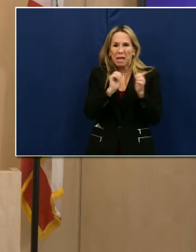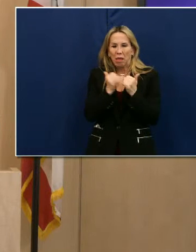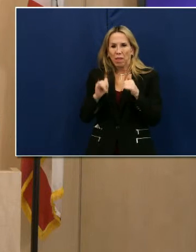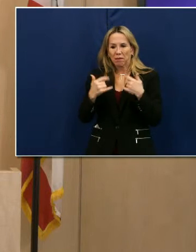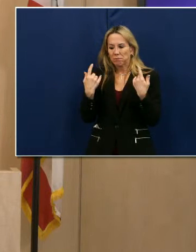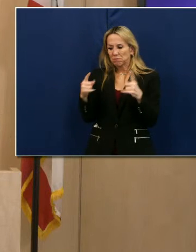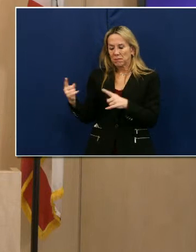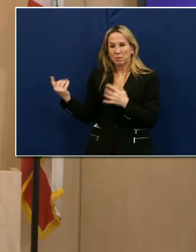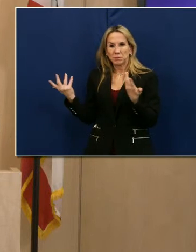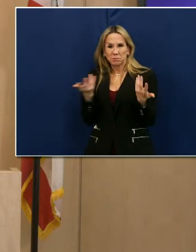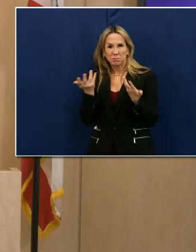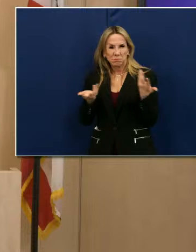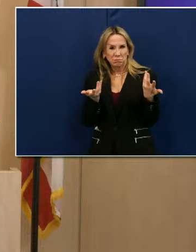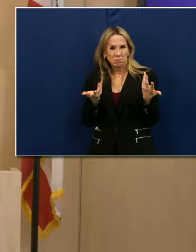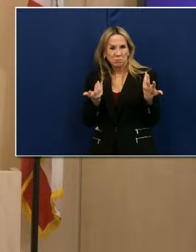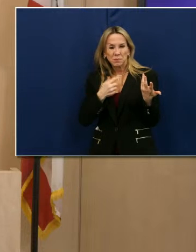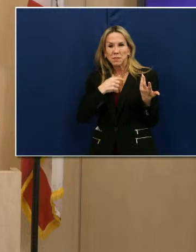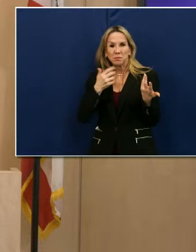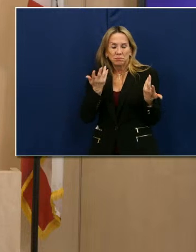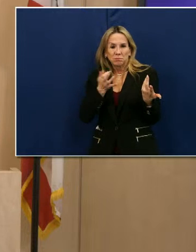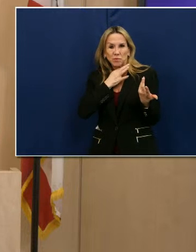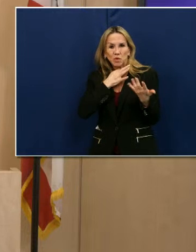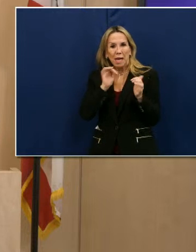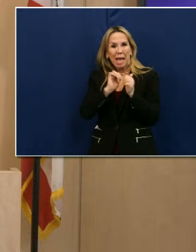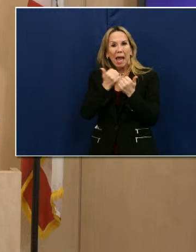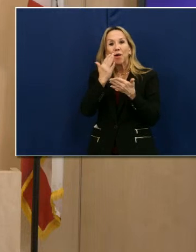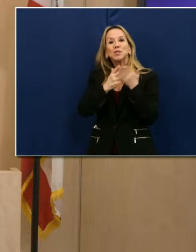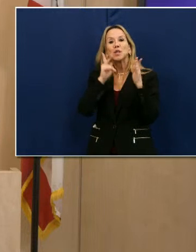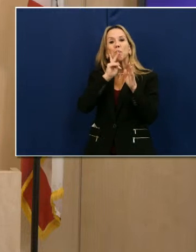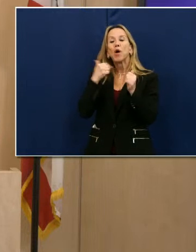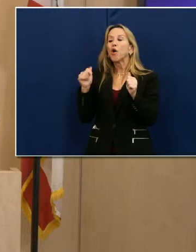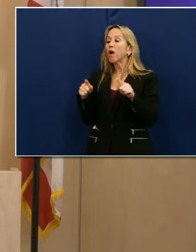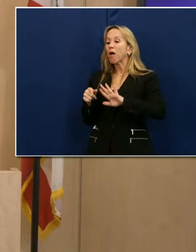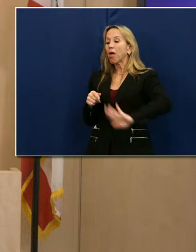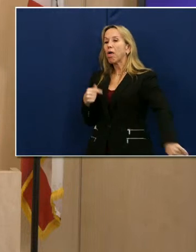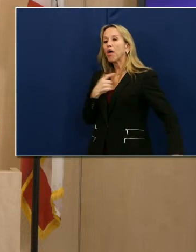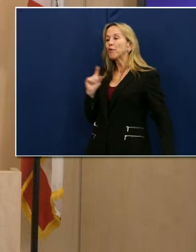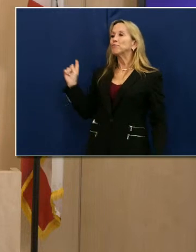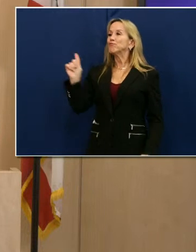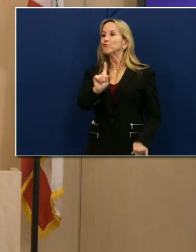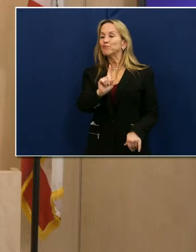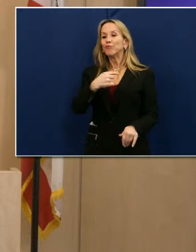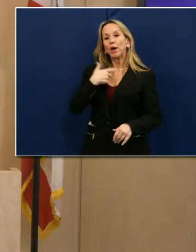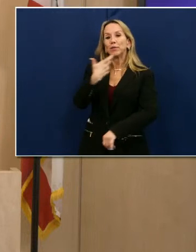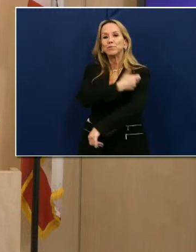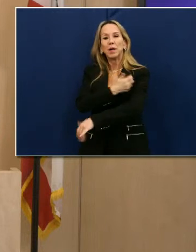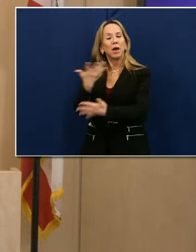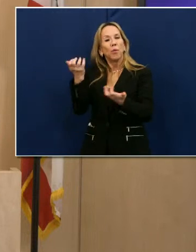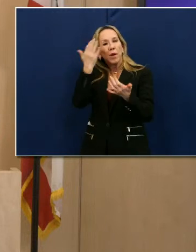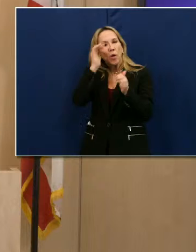about, people trying to skip the line, perhaps. And so that's why I'm asking, like, how it's tracked so that